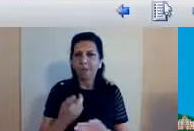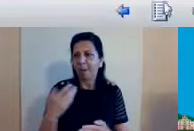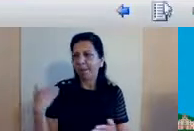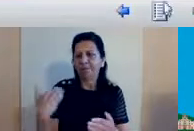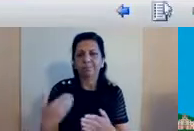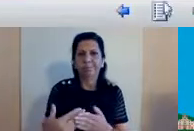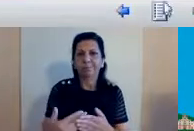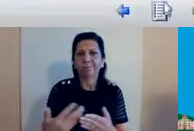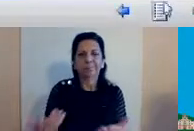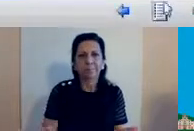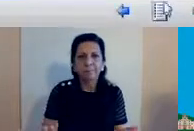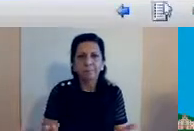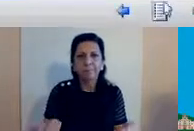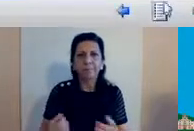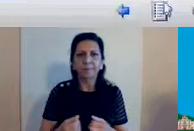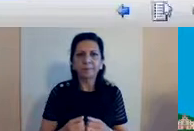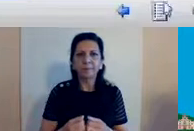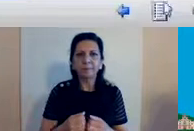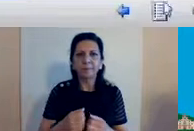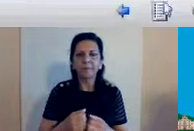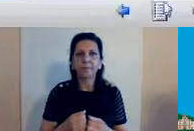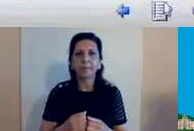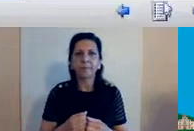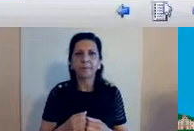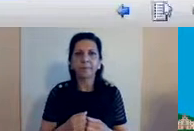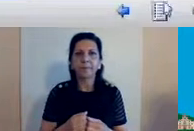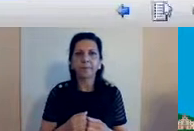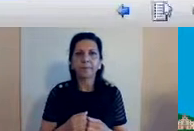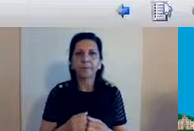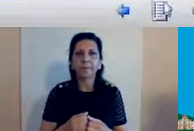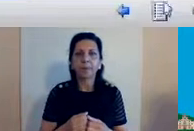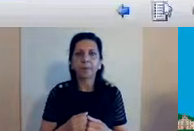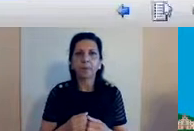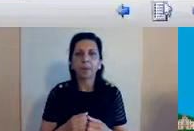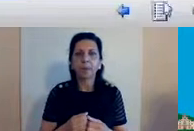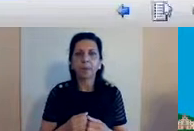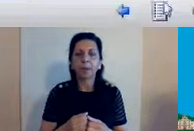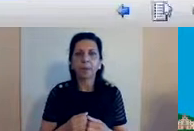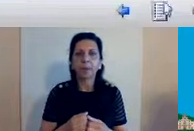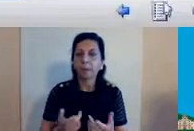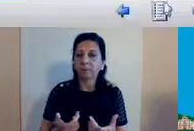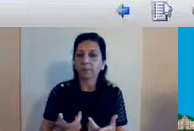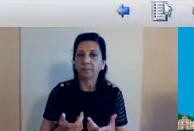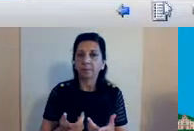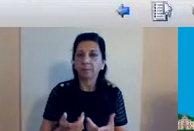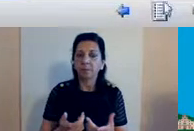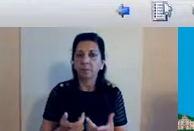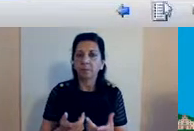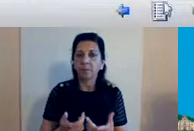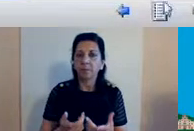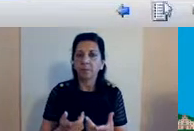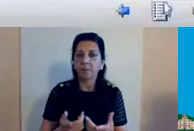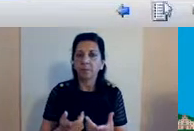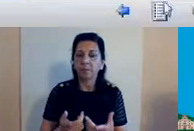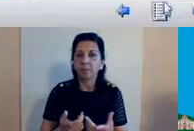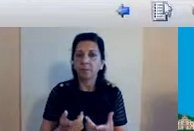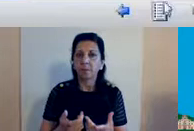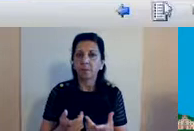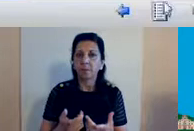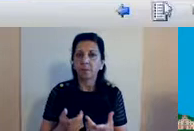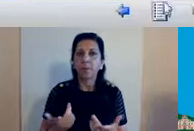mental well-being in regard to the pandemic? Well, obviously, we were concerned about the halving